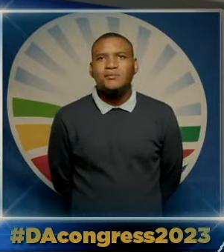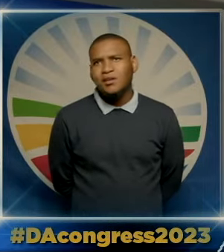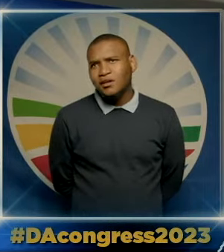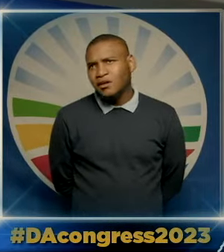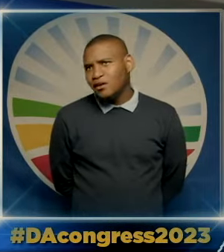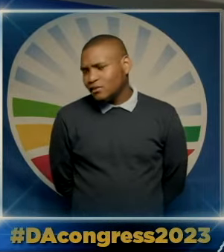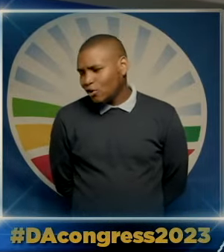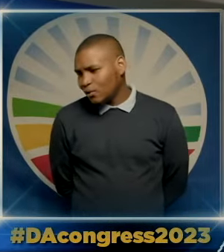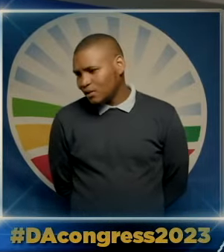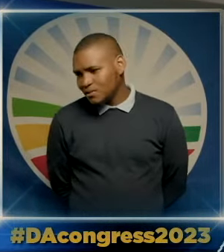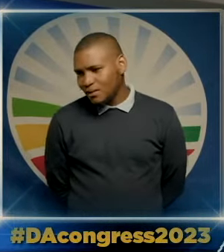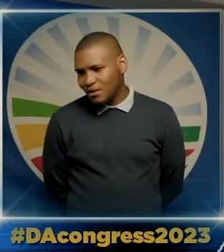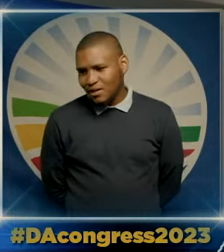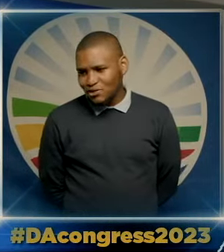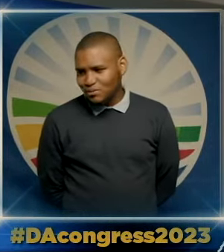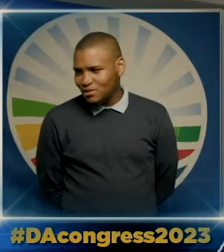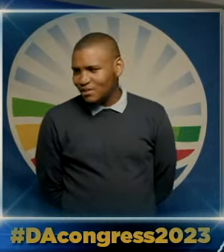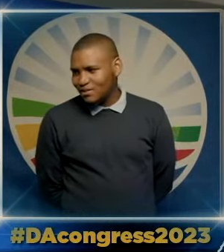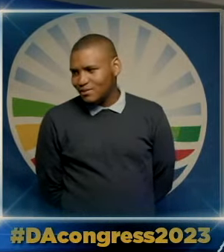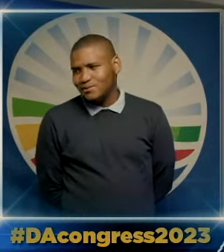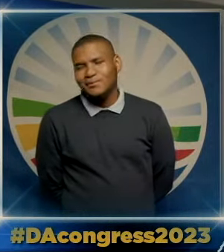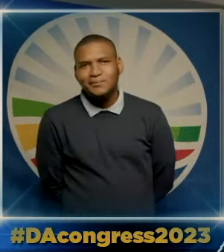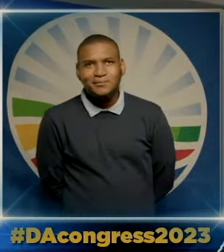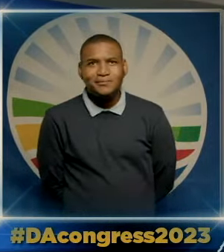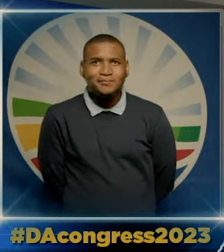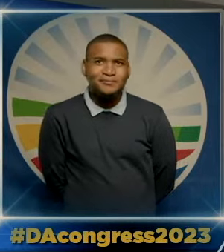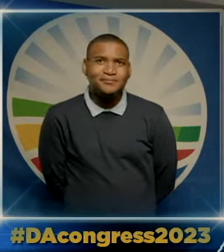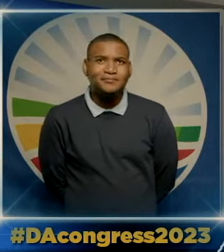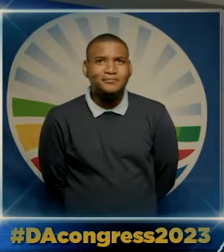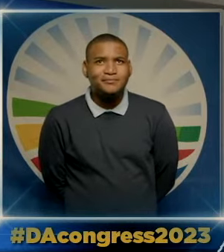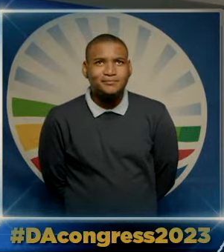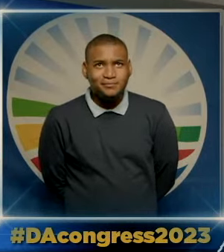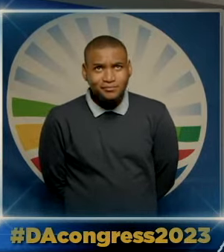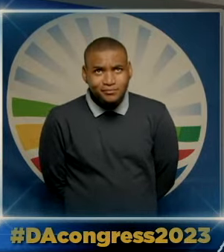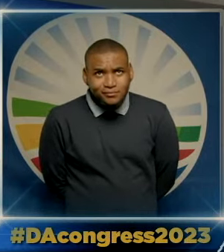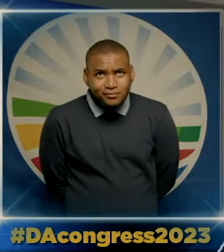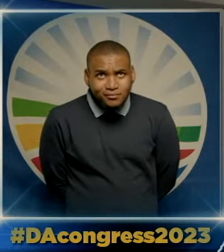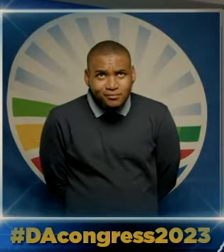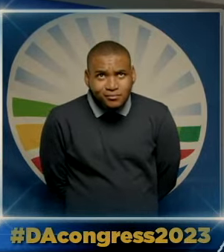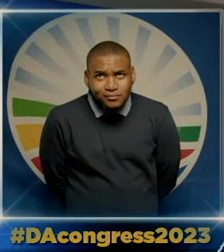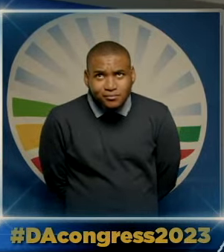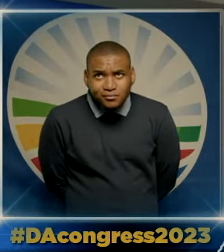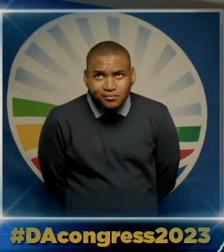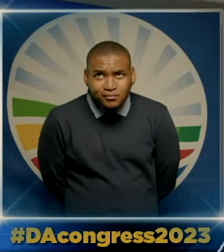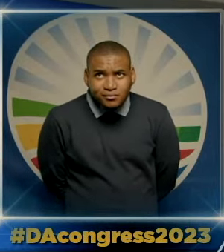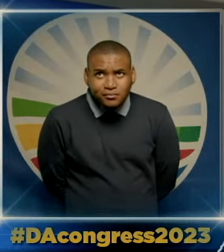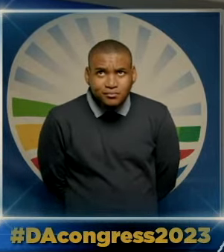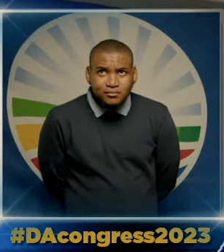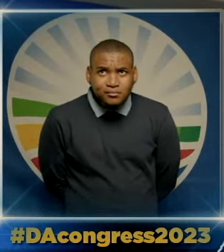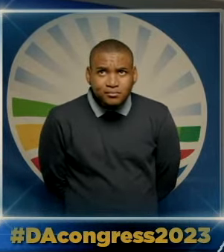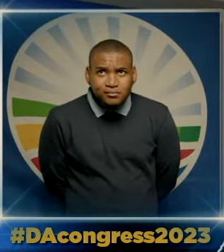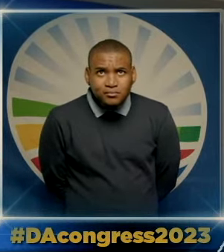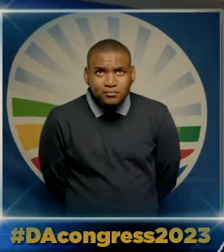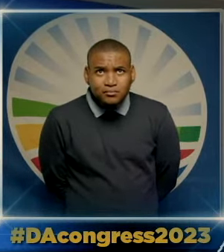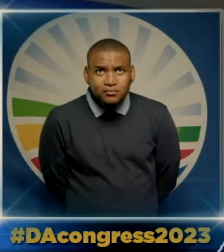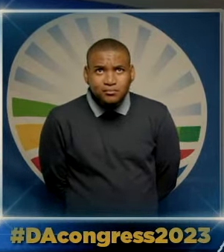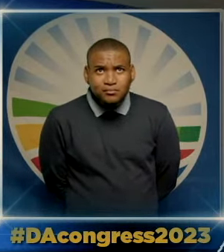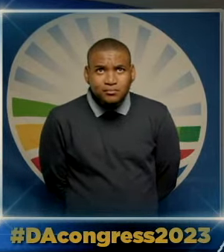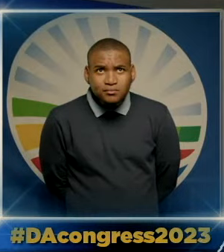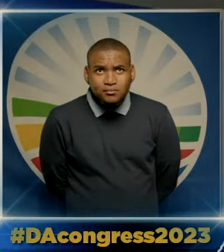Emma? Well, I got involved in the DA about 16 years ago. Wow. And I was very lucky because I grew